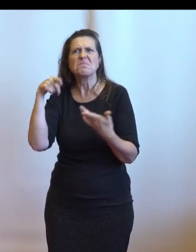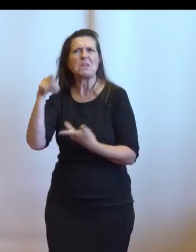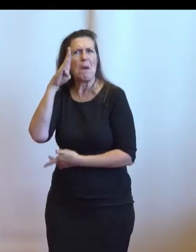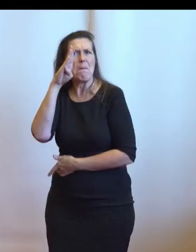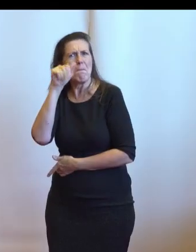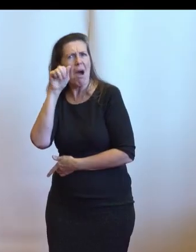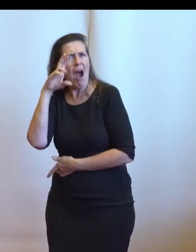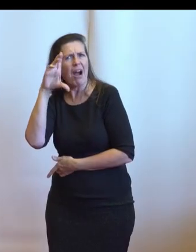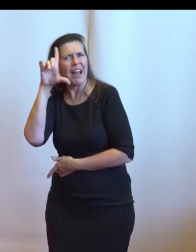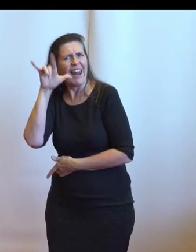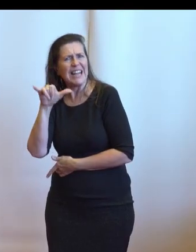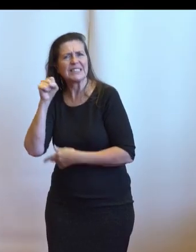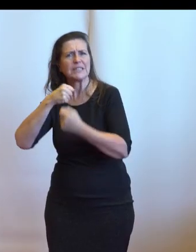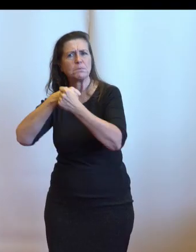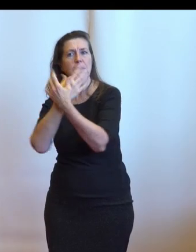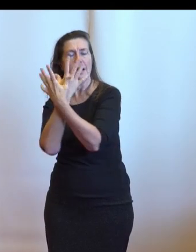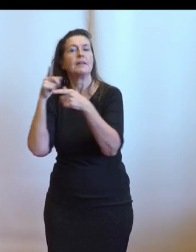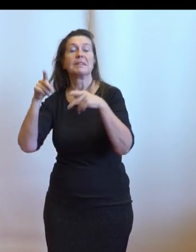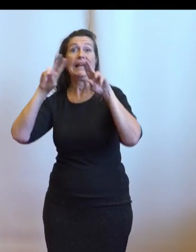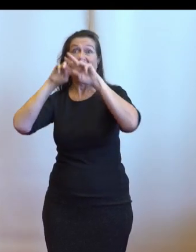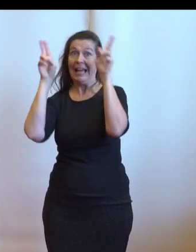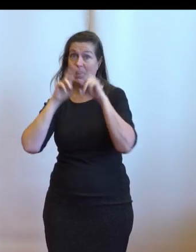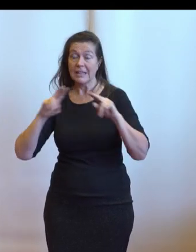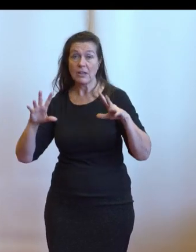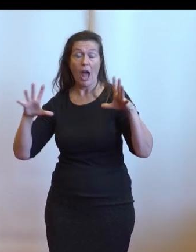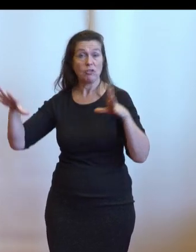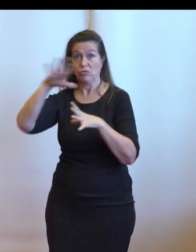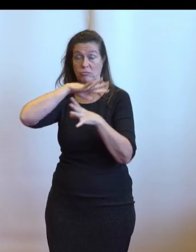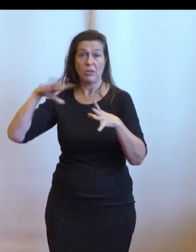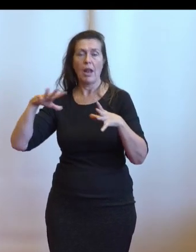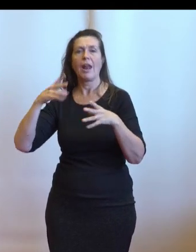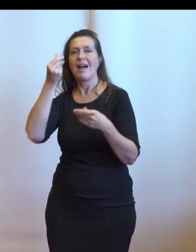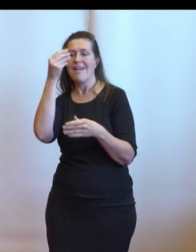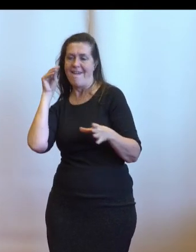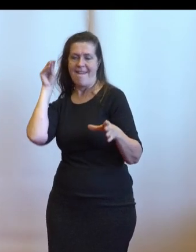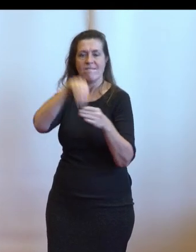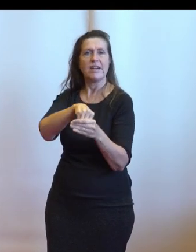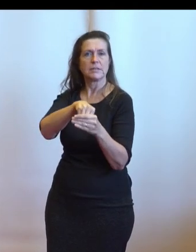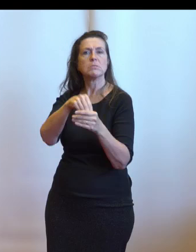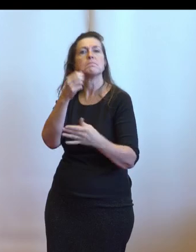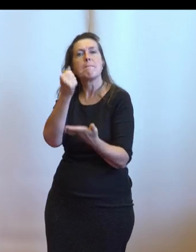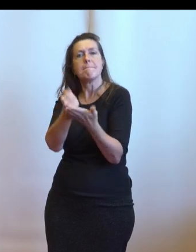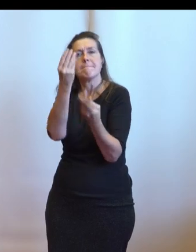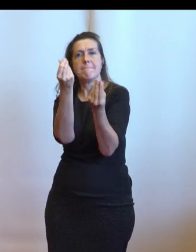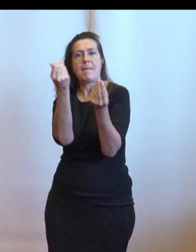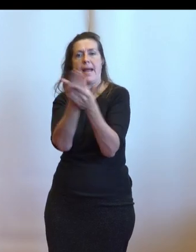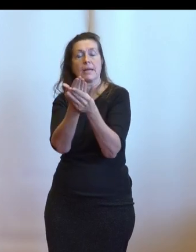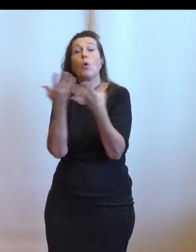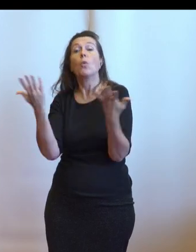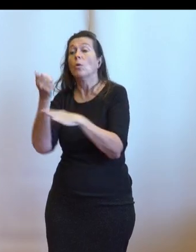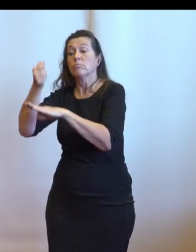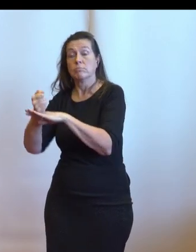we're a international consumer corporate and investment bank, primarily based in the UK and in the